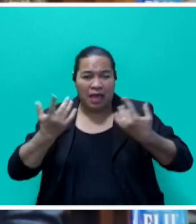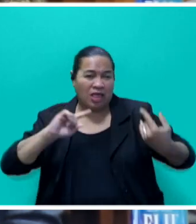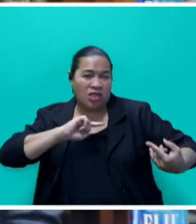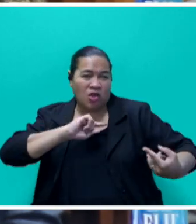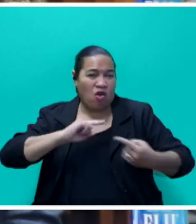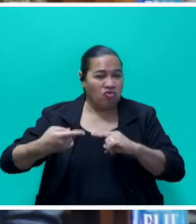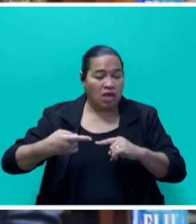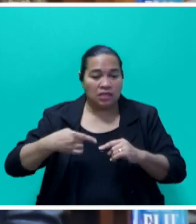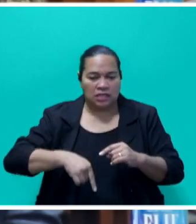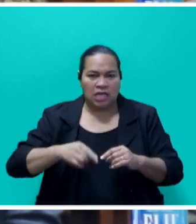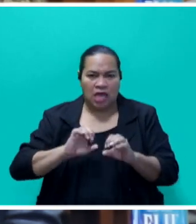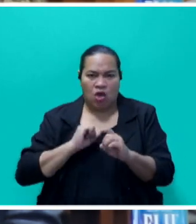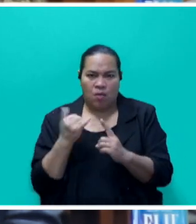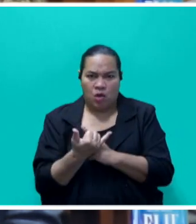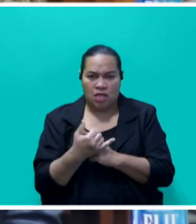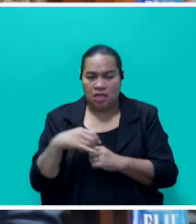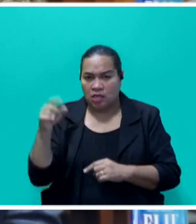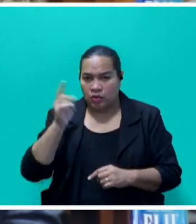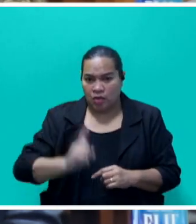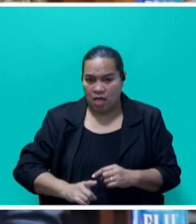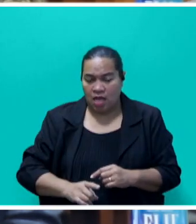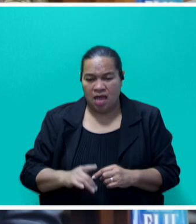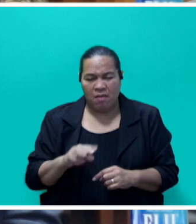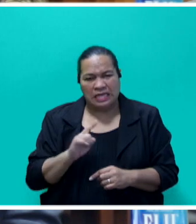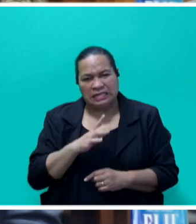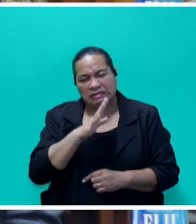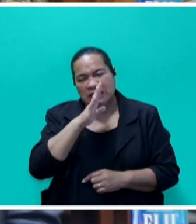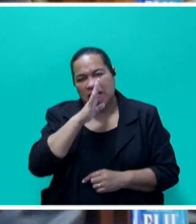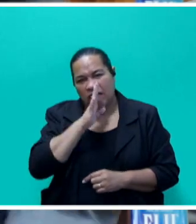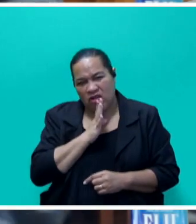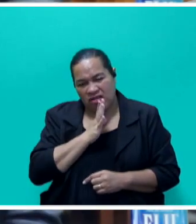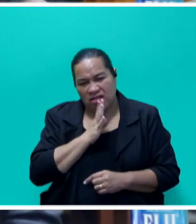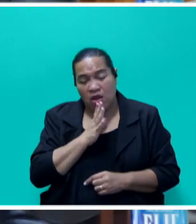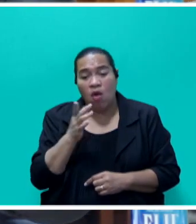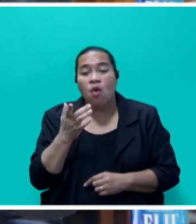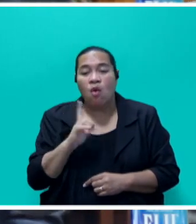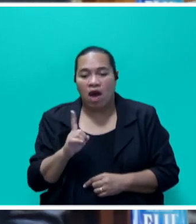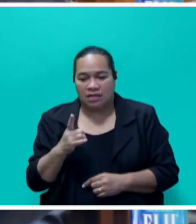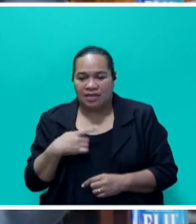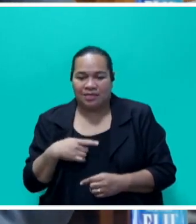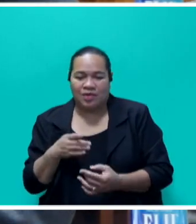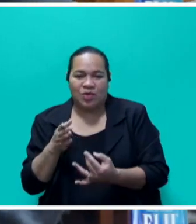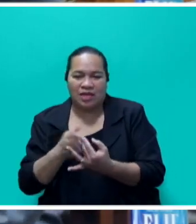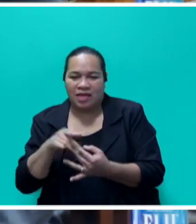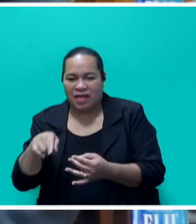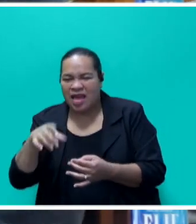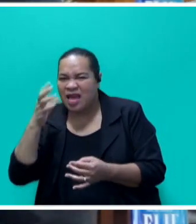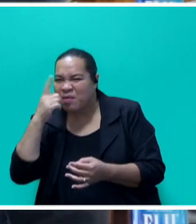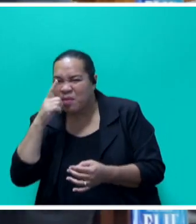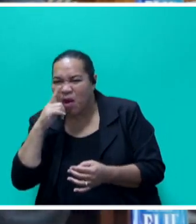in society today, and unfortunately, is between the civil and the